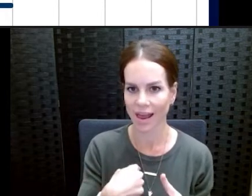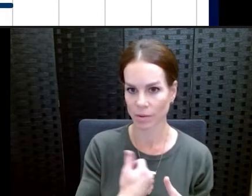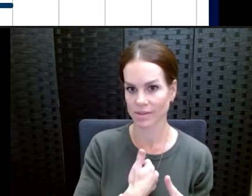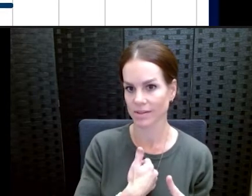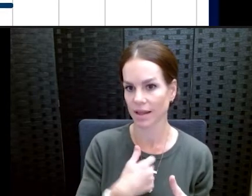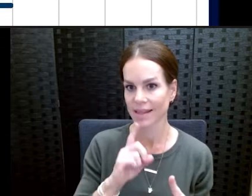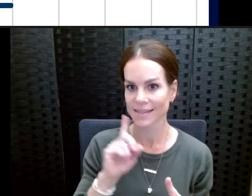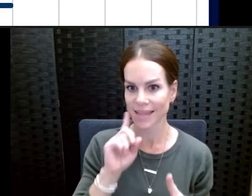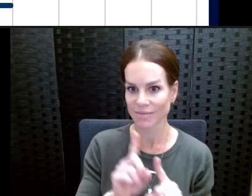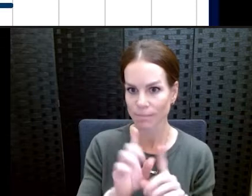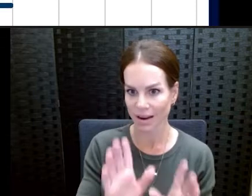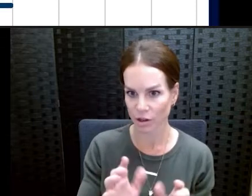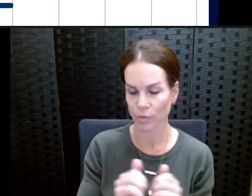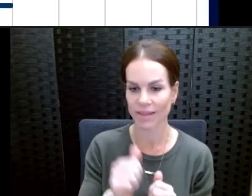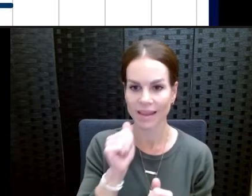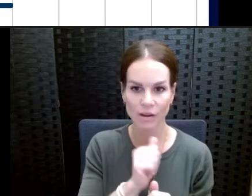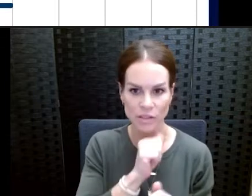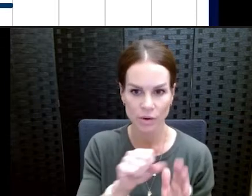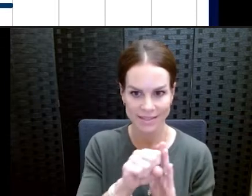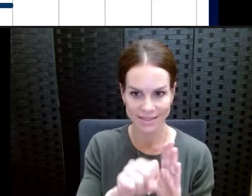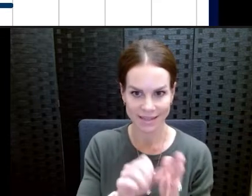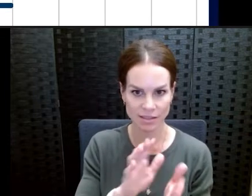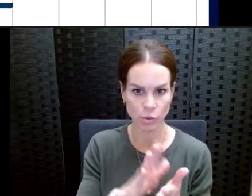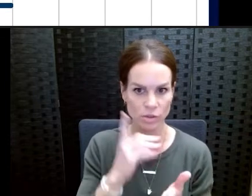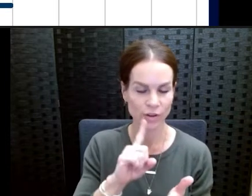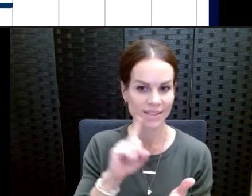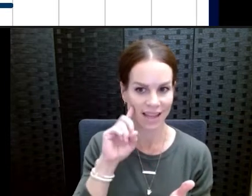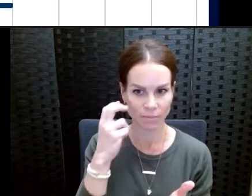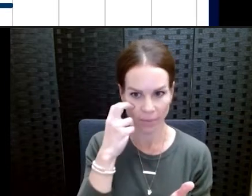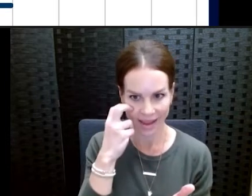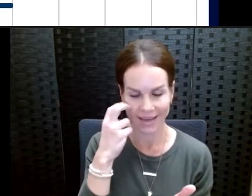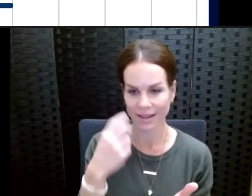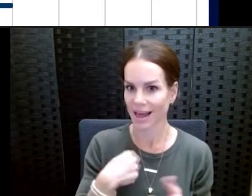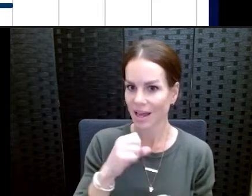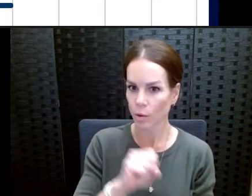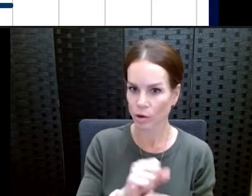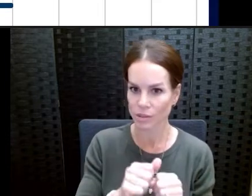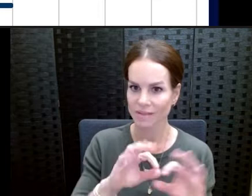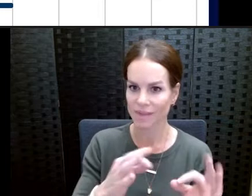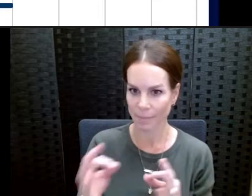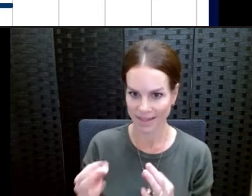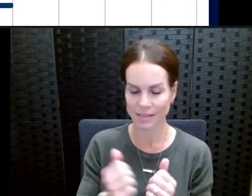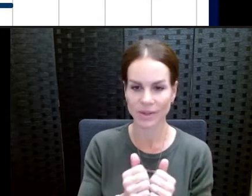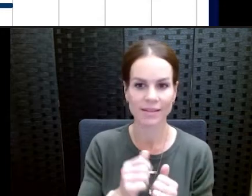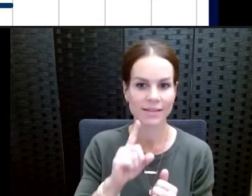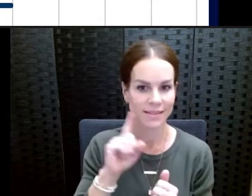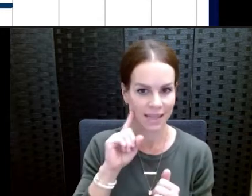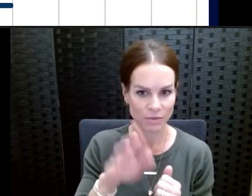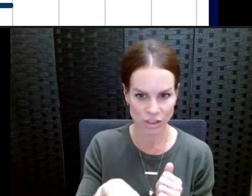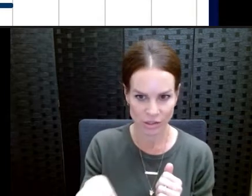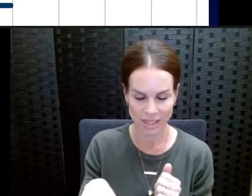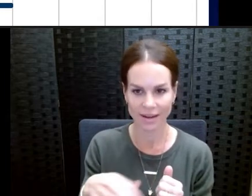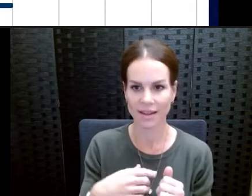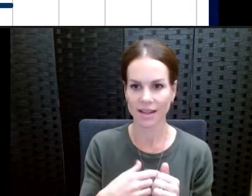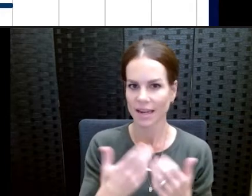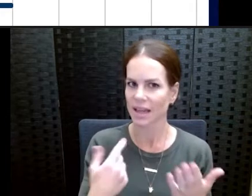looked back to myself when I worked as a deaf mentor at the Arizona School for the Deaf and Blind.